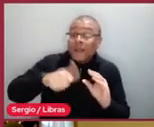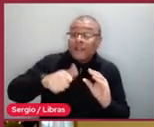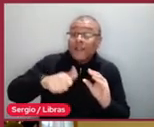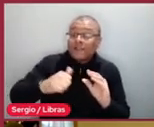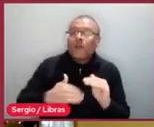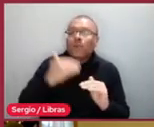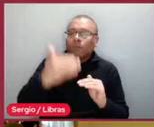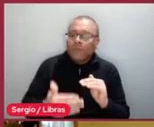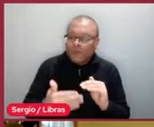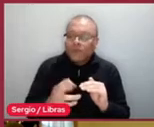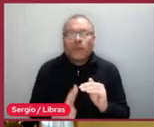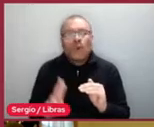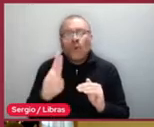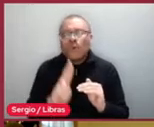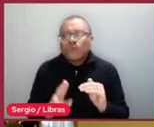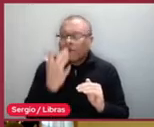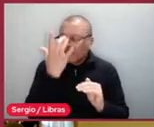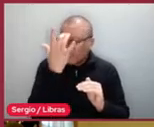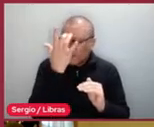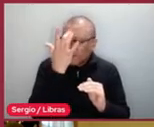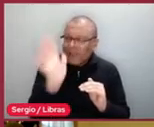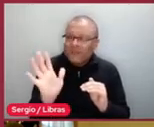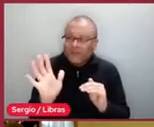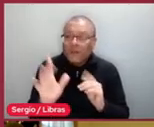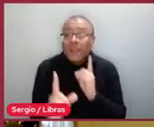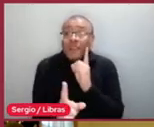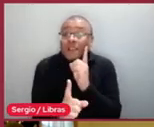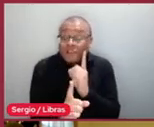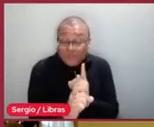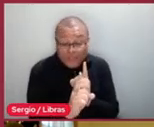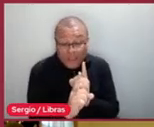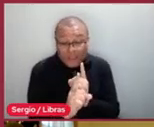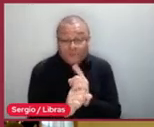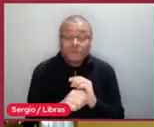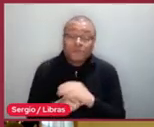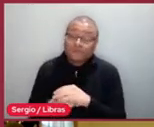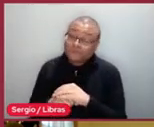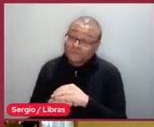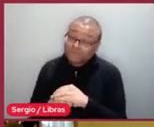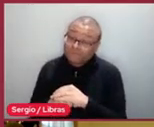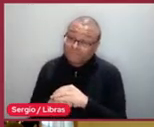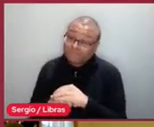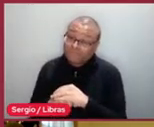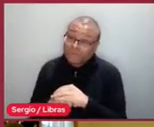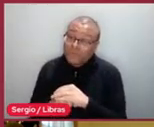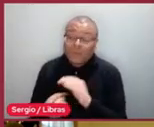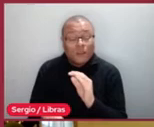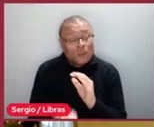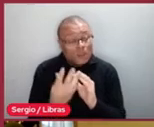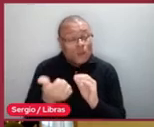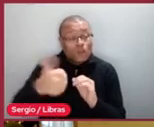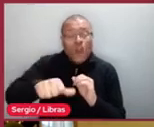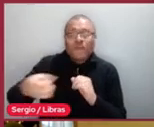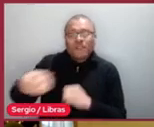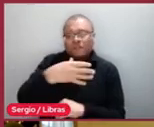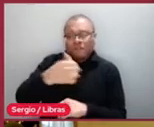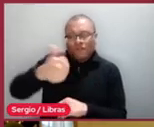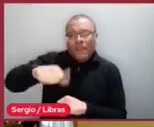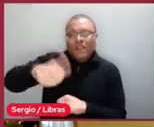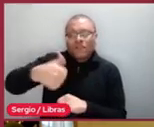So it's way easier to define, to get and add new validations on